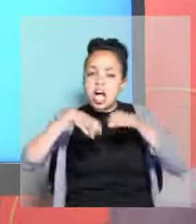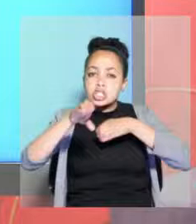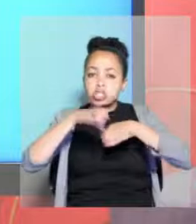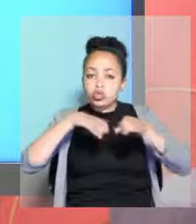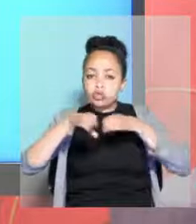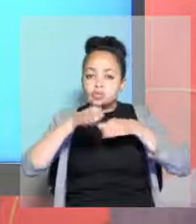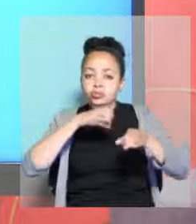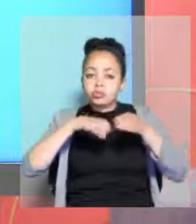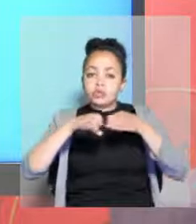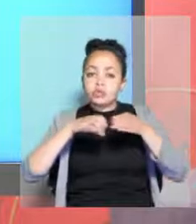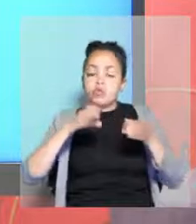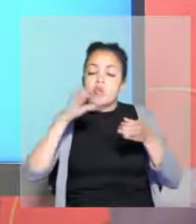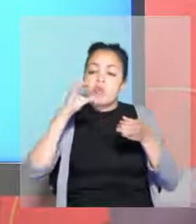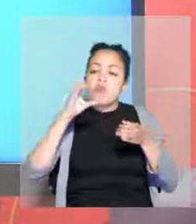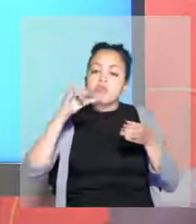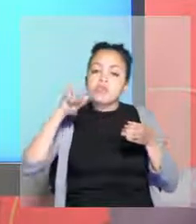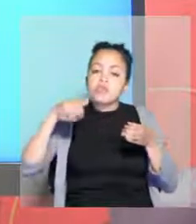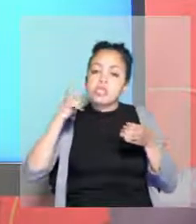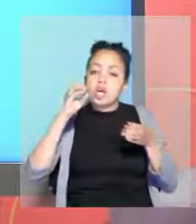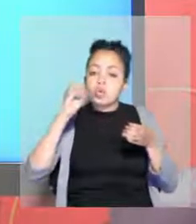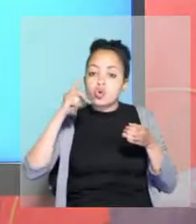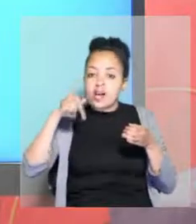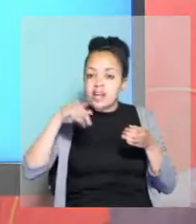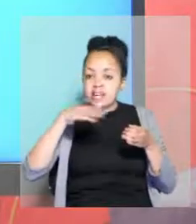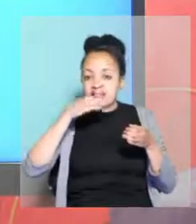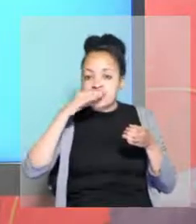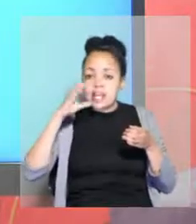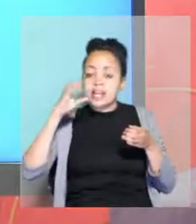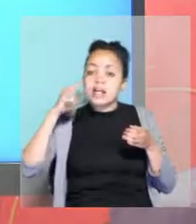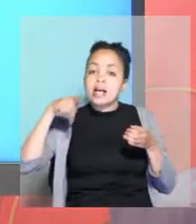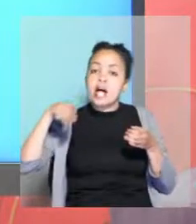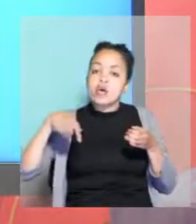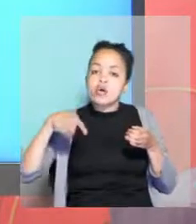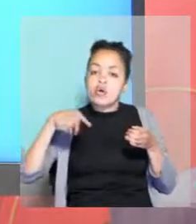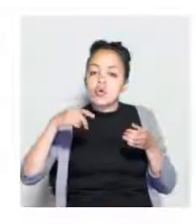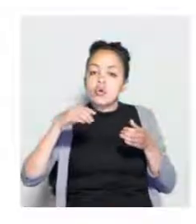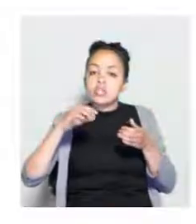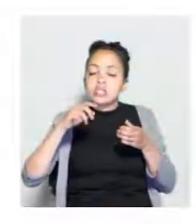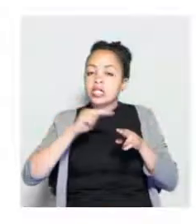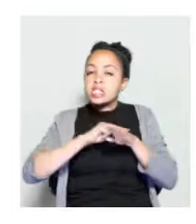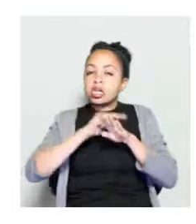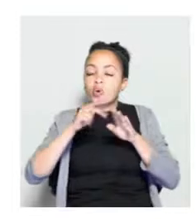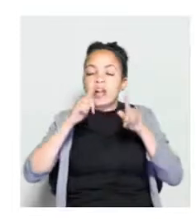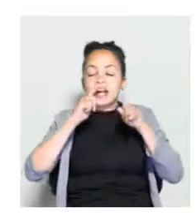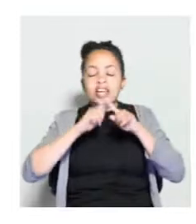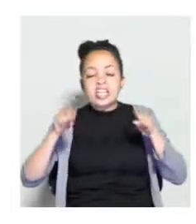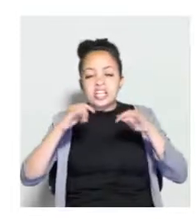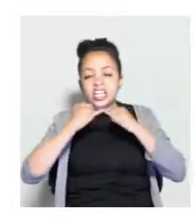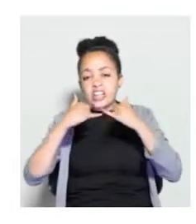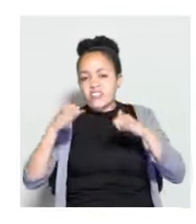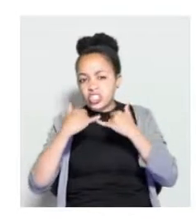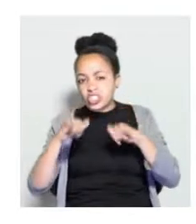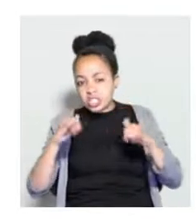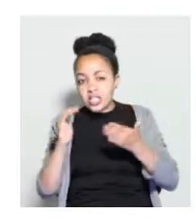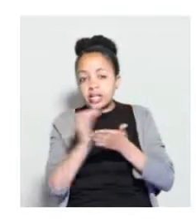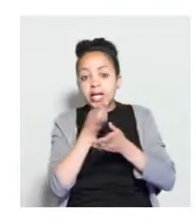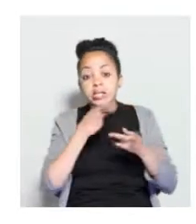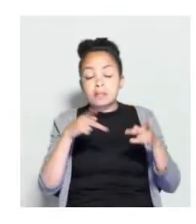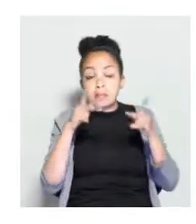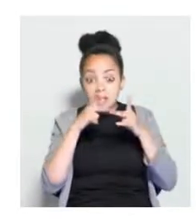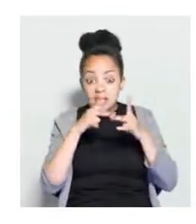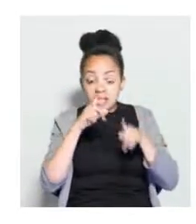of cytokinesis in the karyokinase here. Nuclear division and the cytoplasm division takes